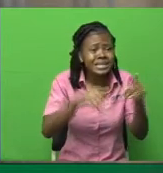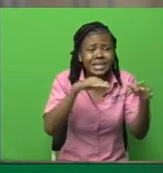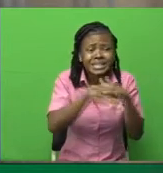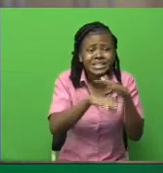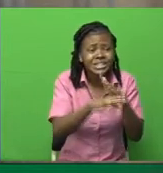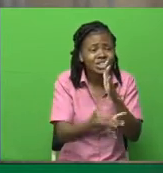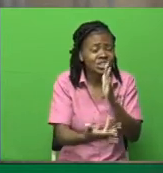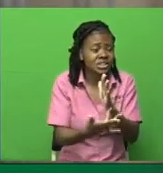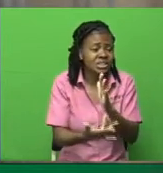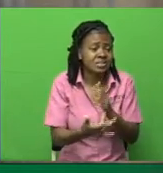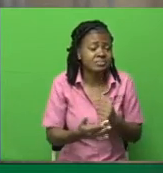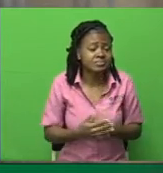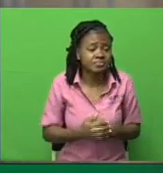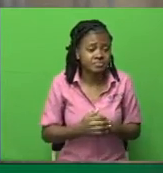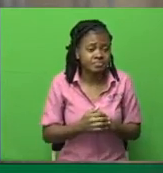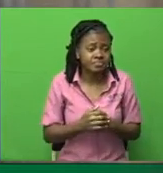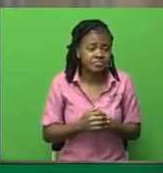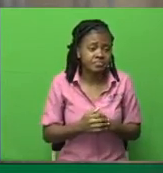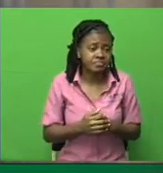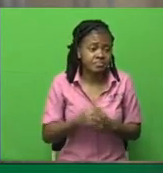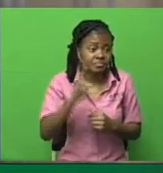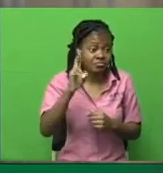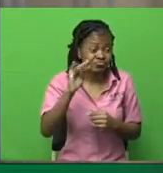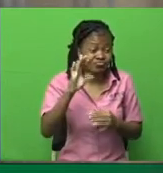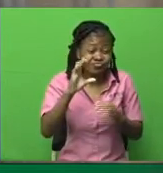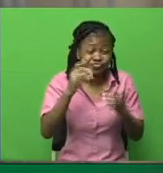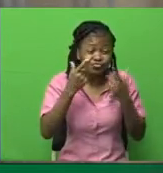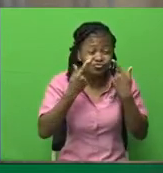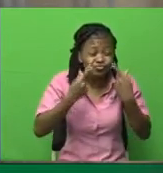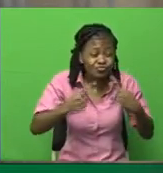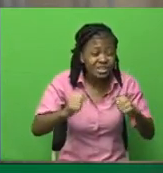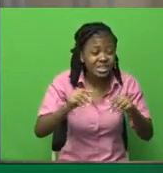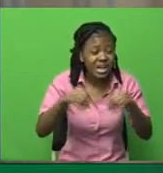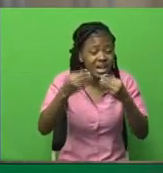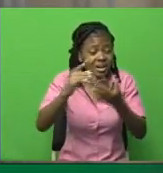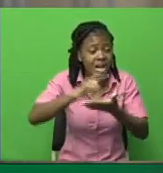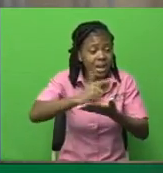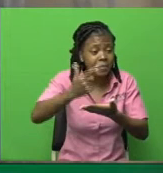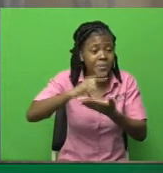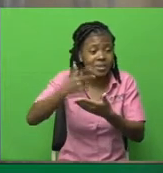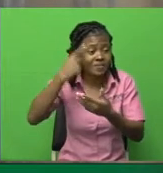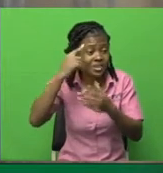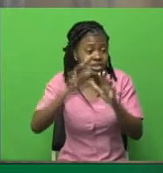to the world at their fingertips with a laptop program